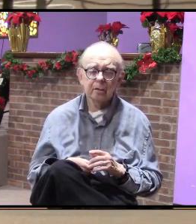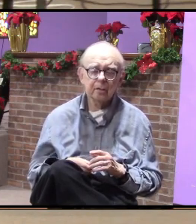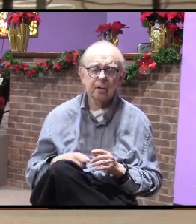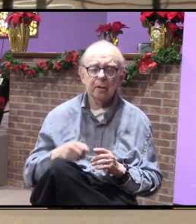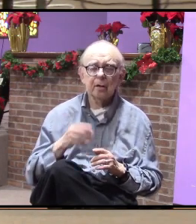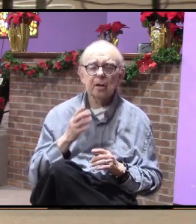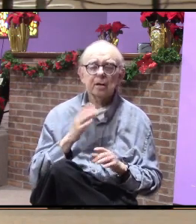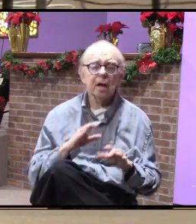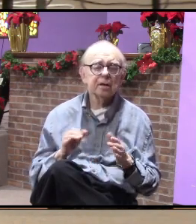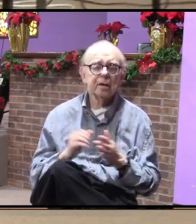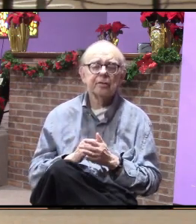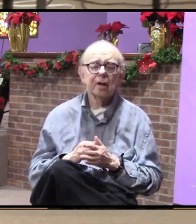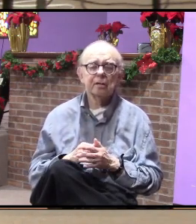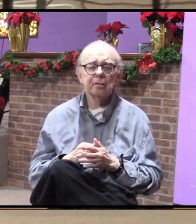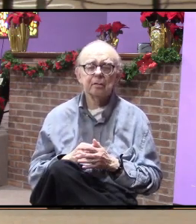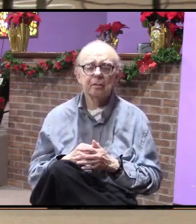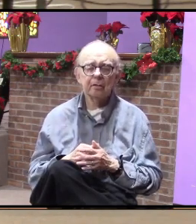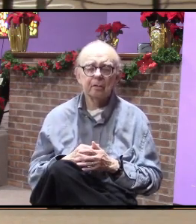God does.